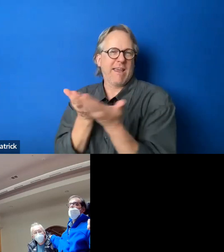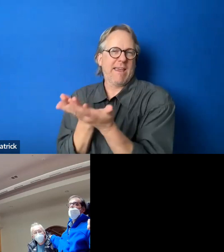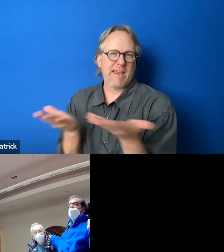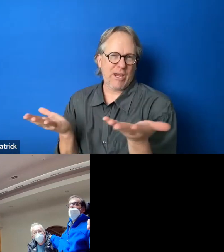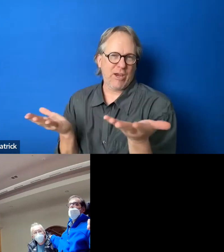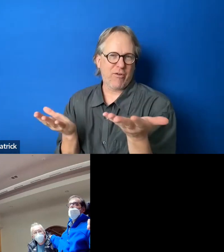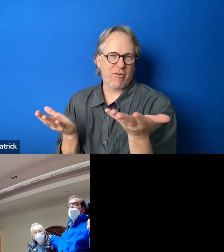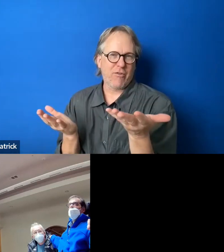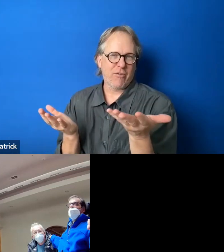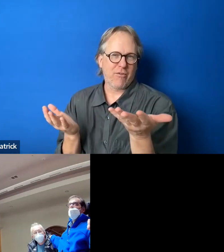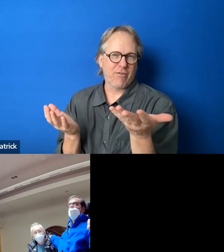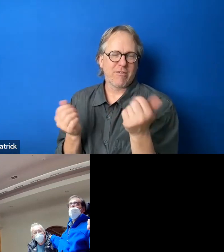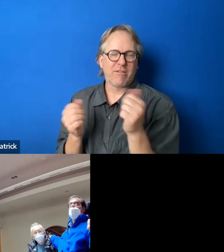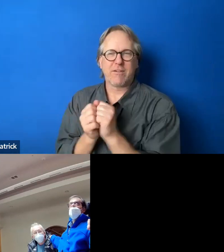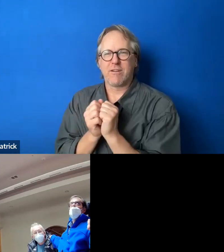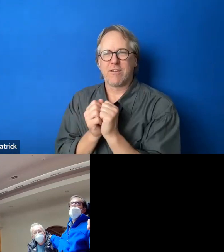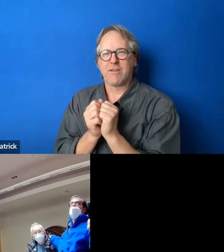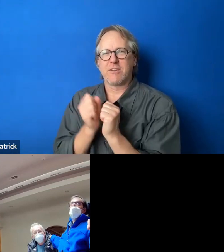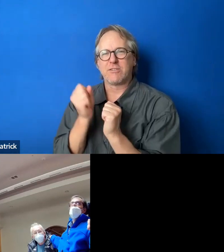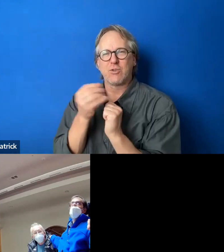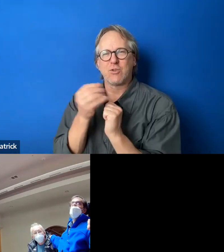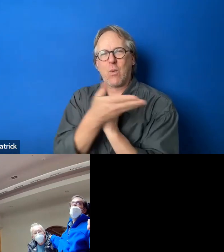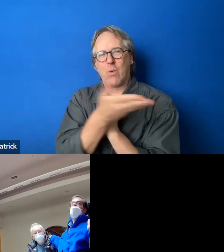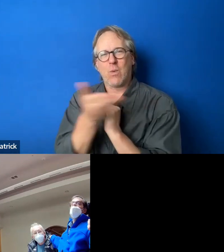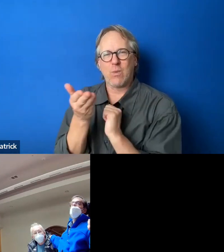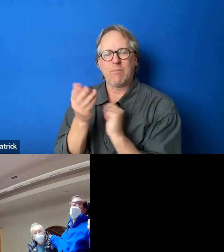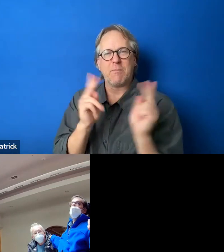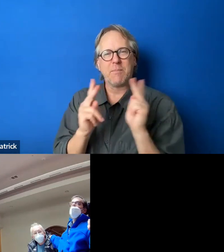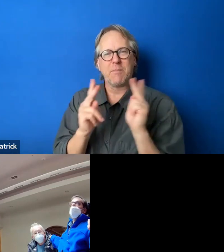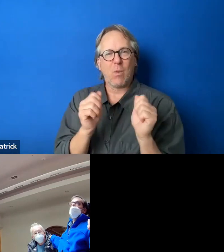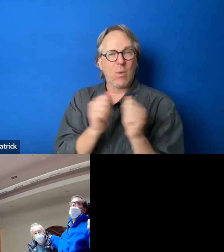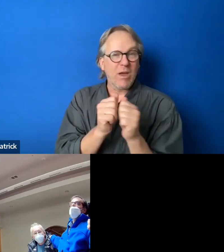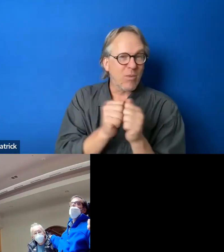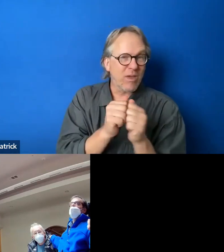In the sense of anybody,